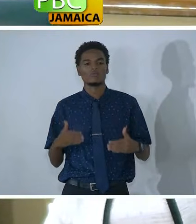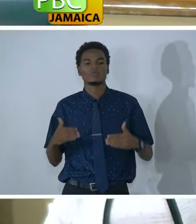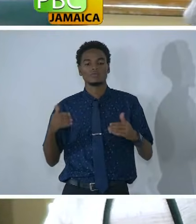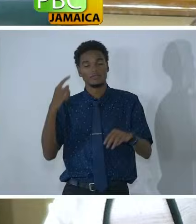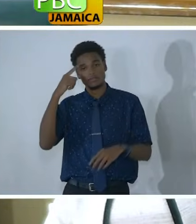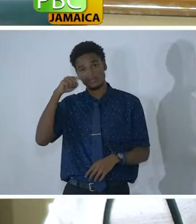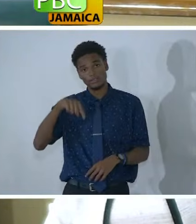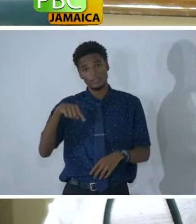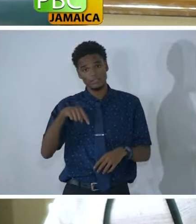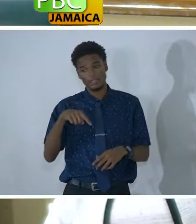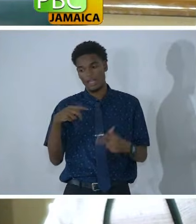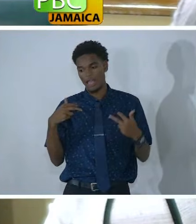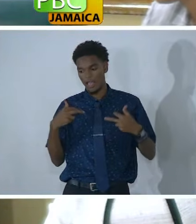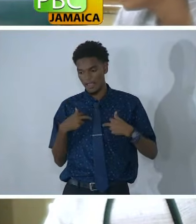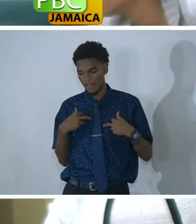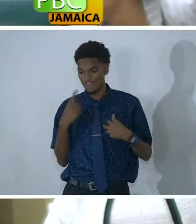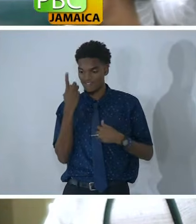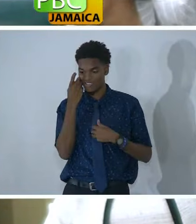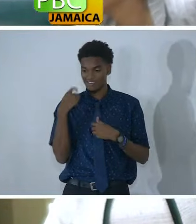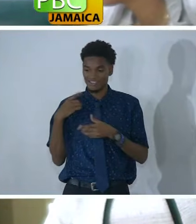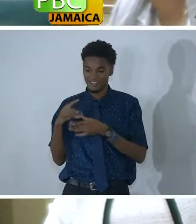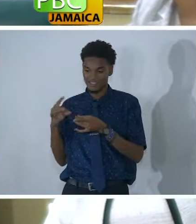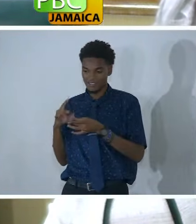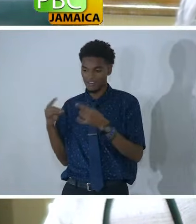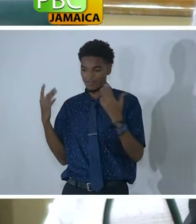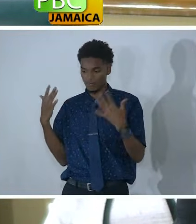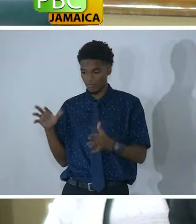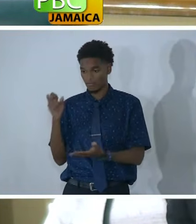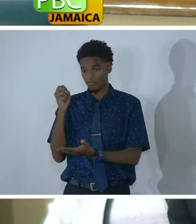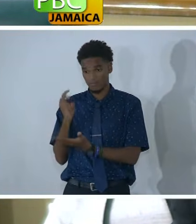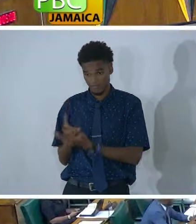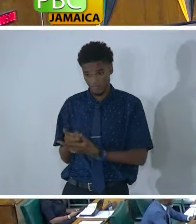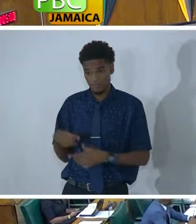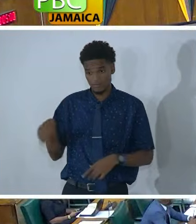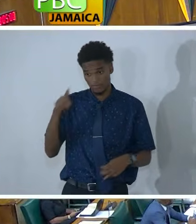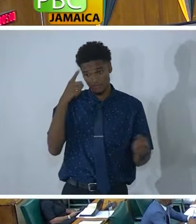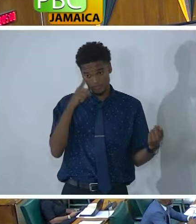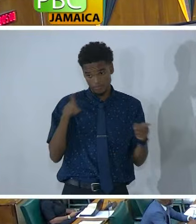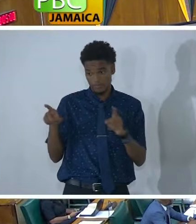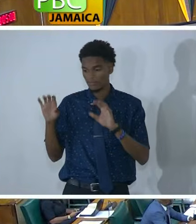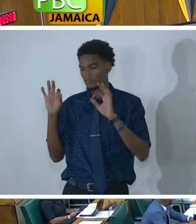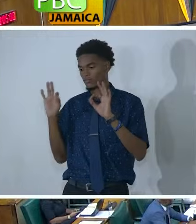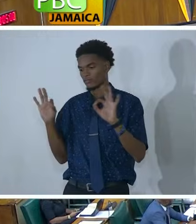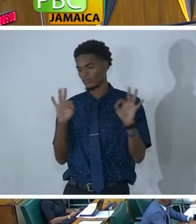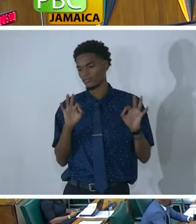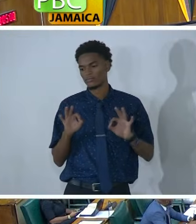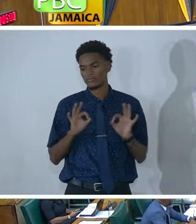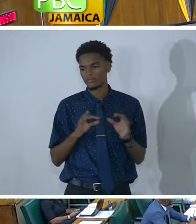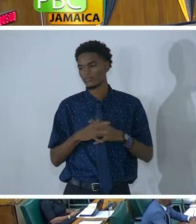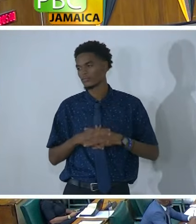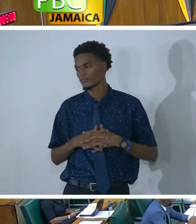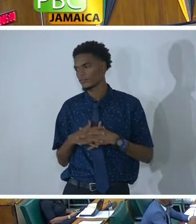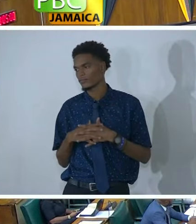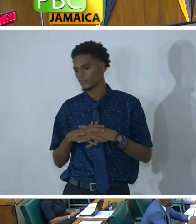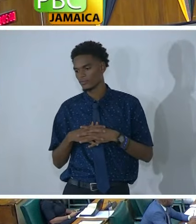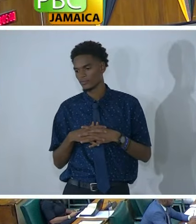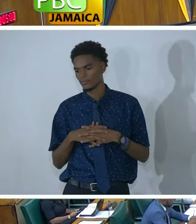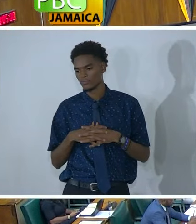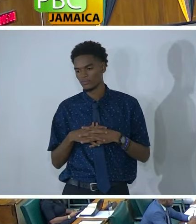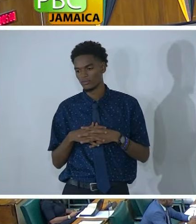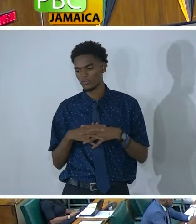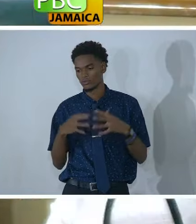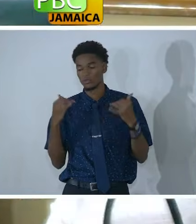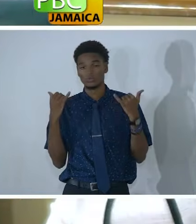the motion, those of which I gave earlier, be approved. Those in favor? Aye. Those against? The ayes have it. Madam Speaker, we